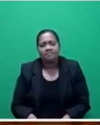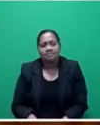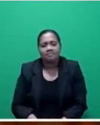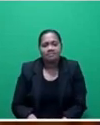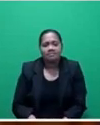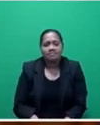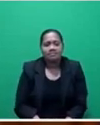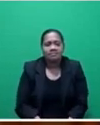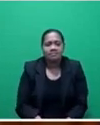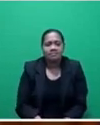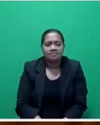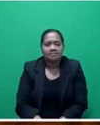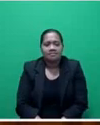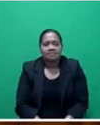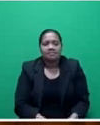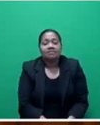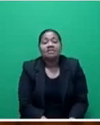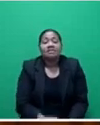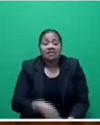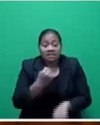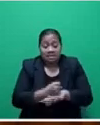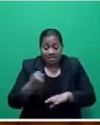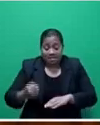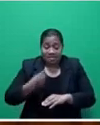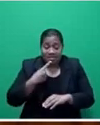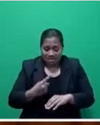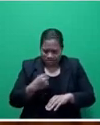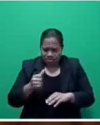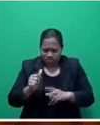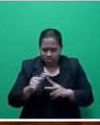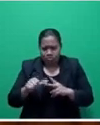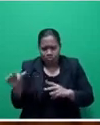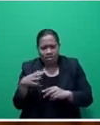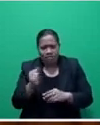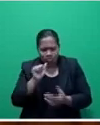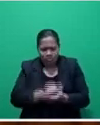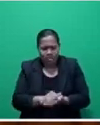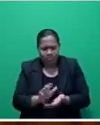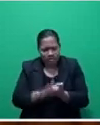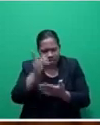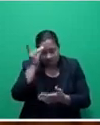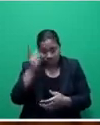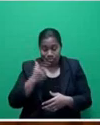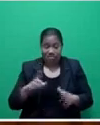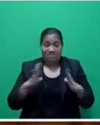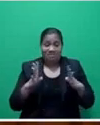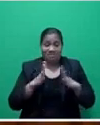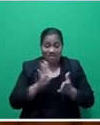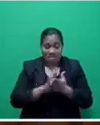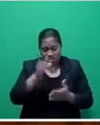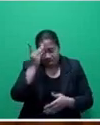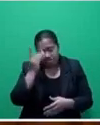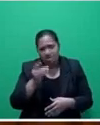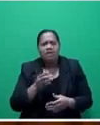is saying that all children have the right to education because of free education, and whether they pass or fail, they still go up to higher levels.